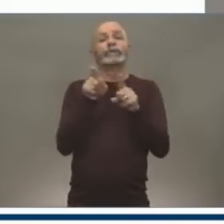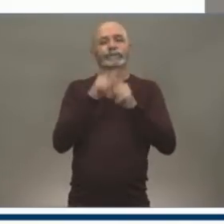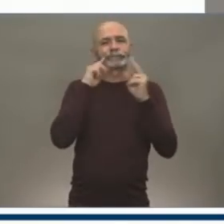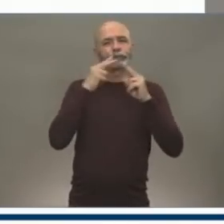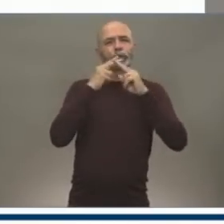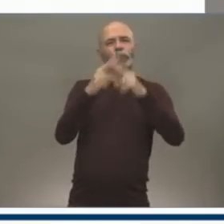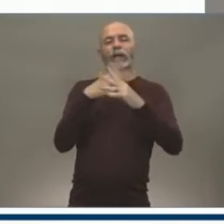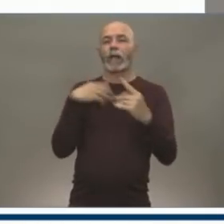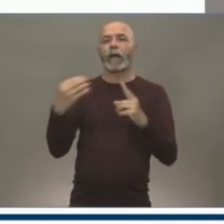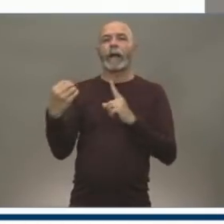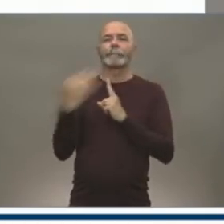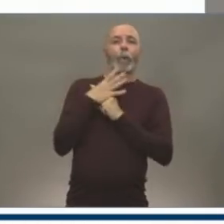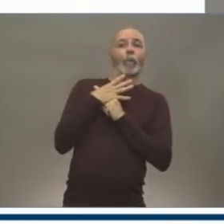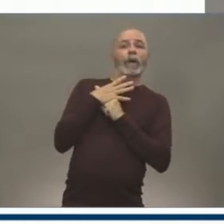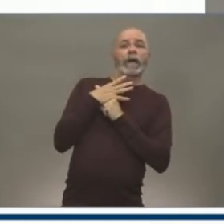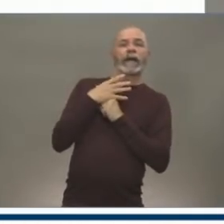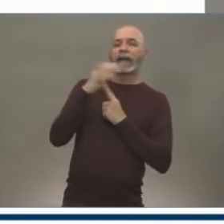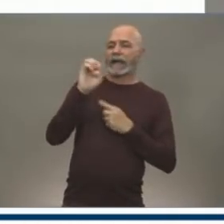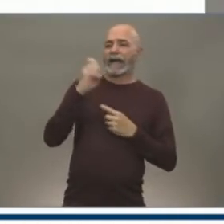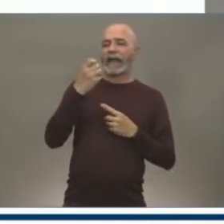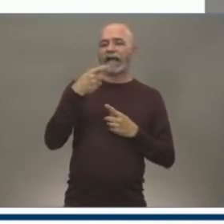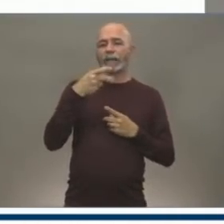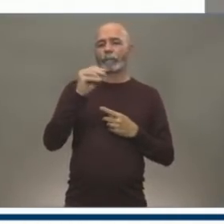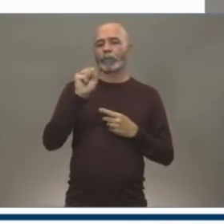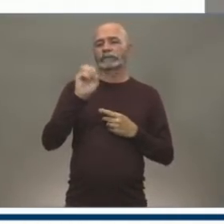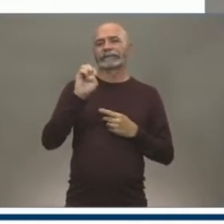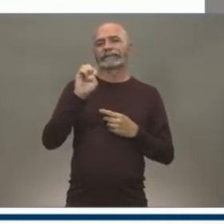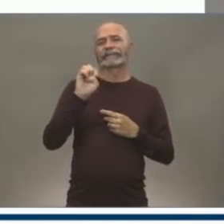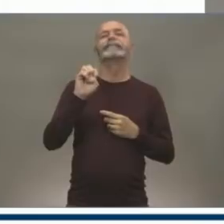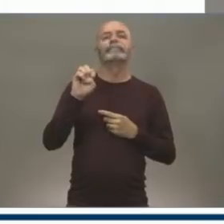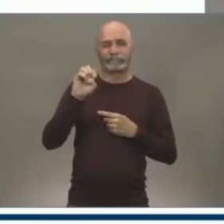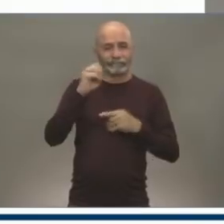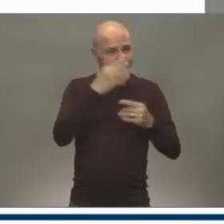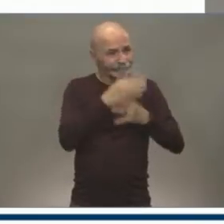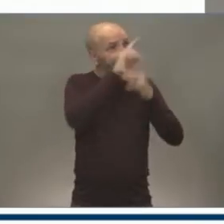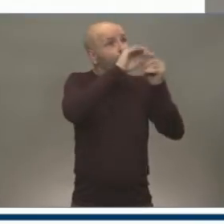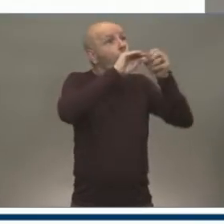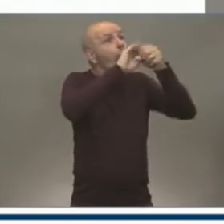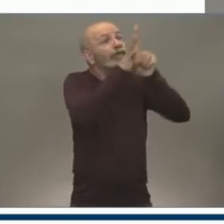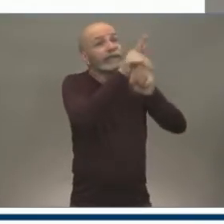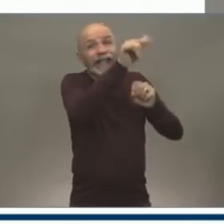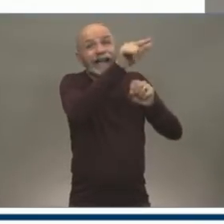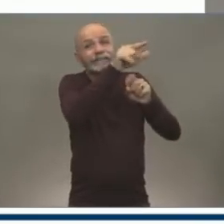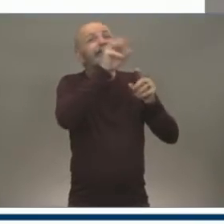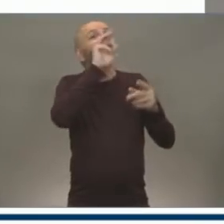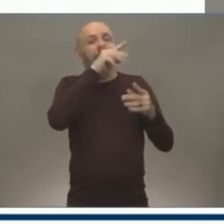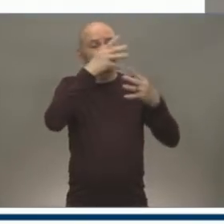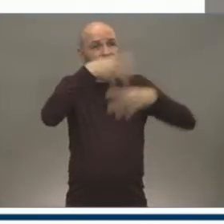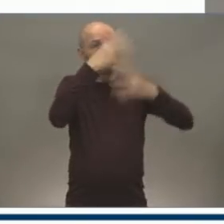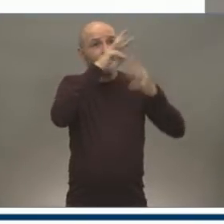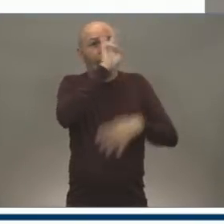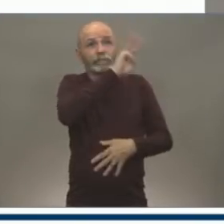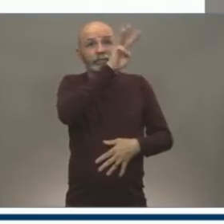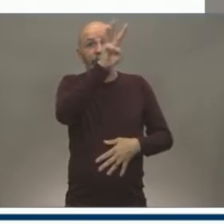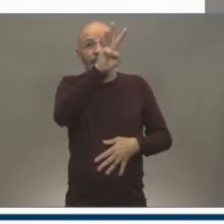what to do. And if you go to our coronavirus website, that's